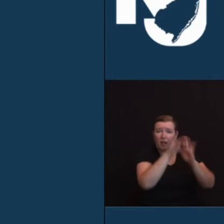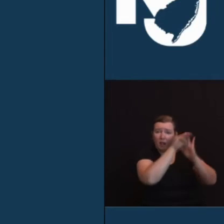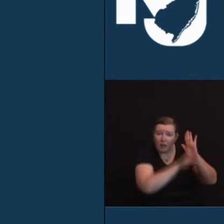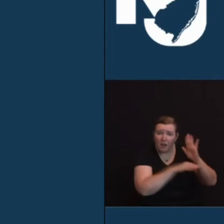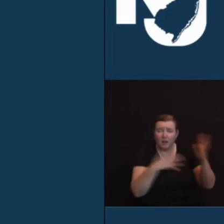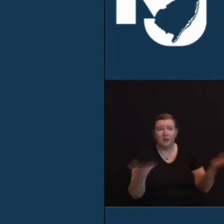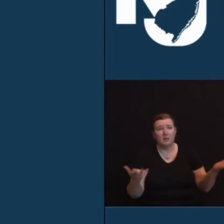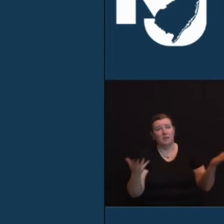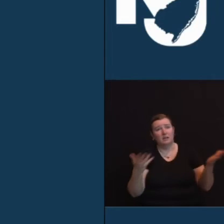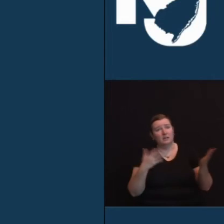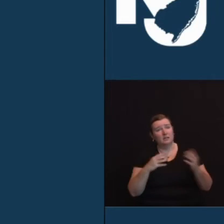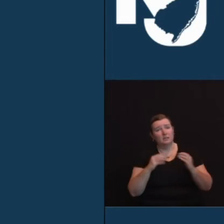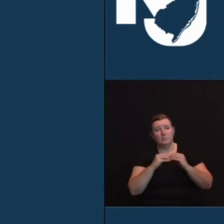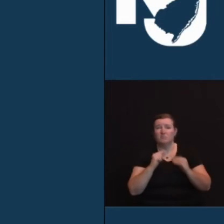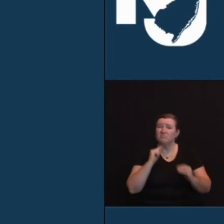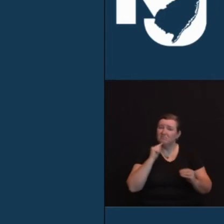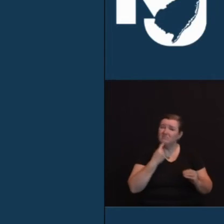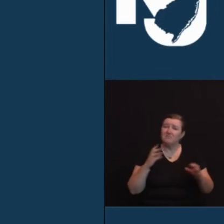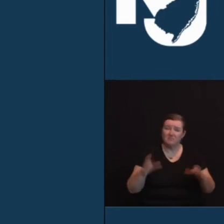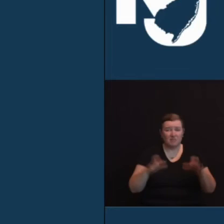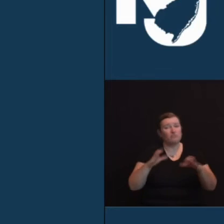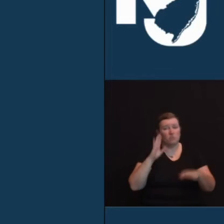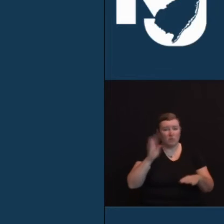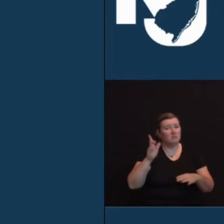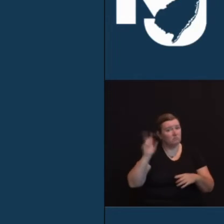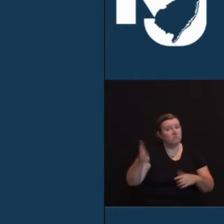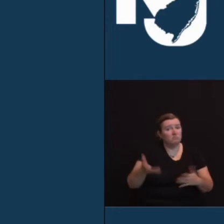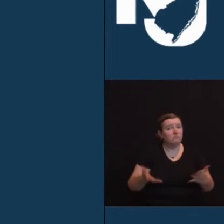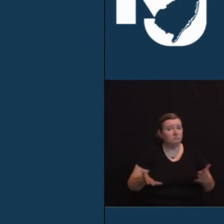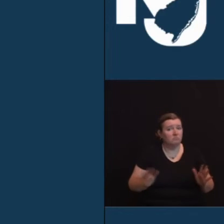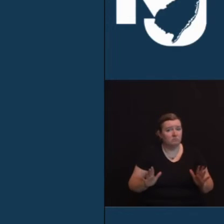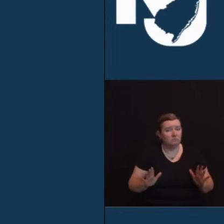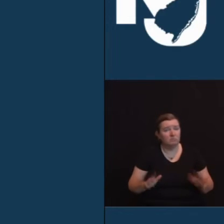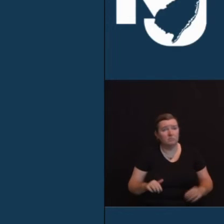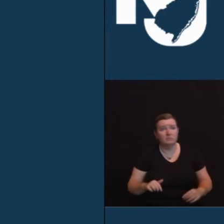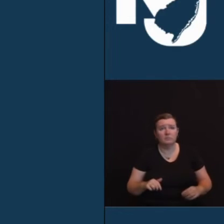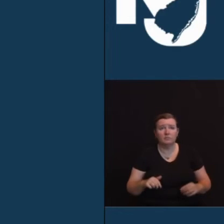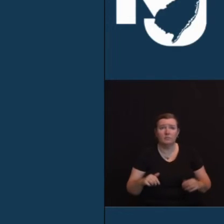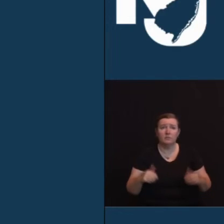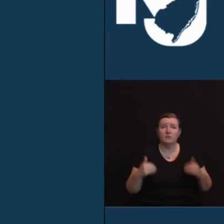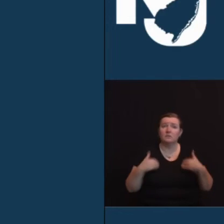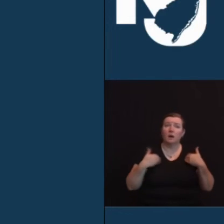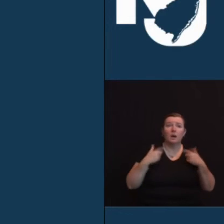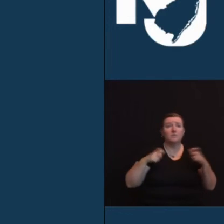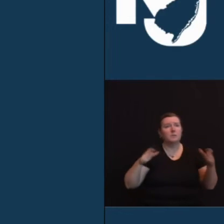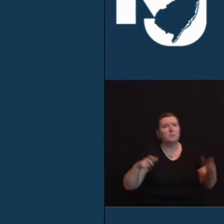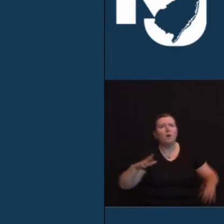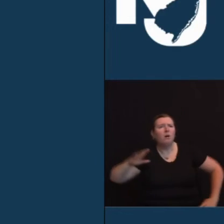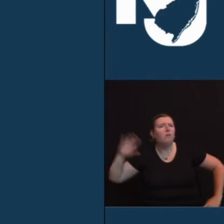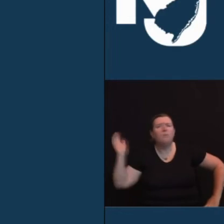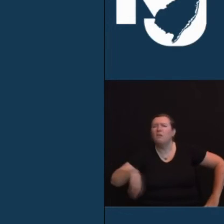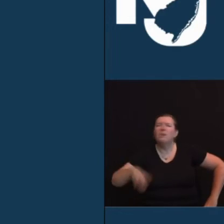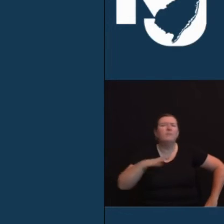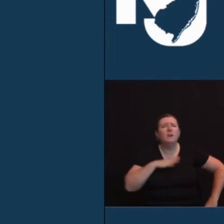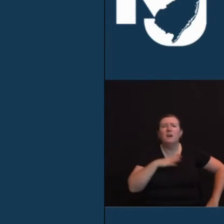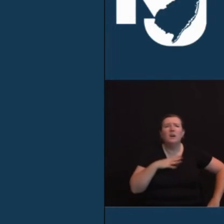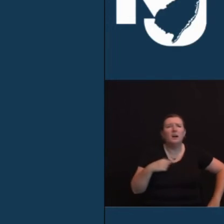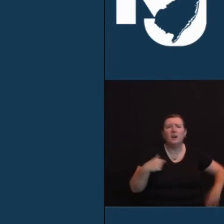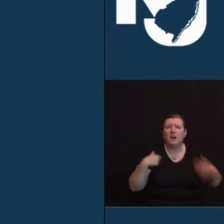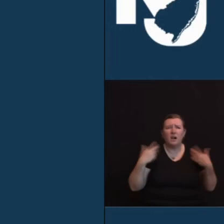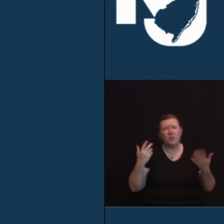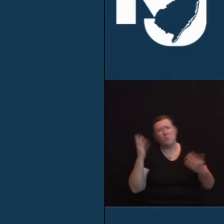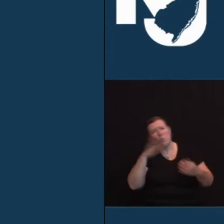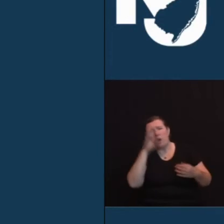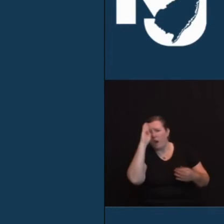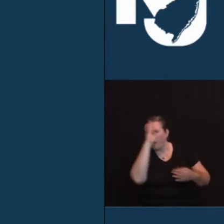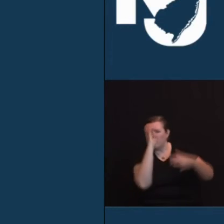Listen, I know in particular for young people, you may think you're invisible. Maybe you think that people aren't getting sick anymore or going to the hospital or dying anymore. Maybe you